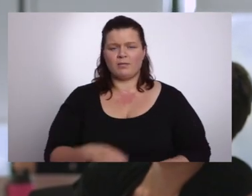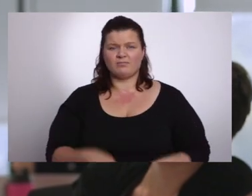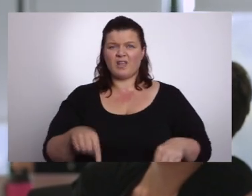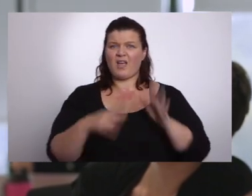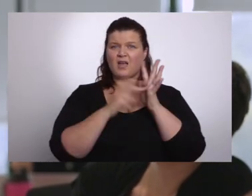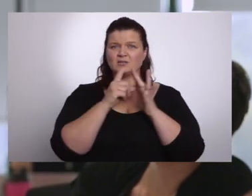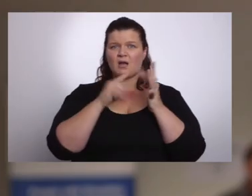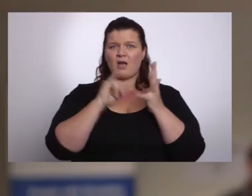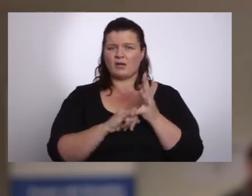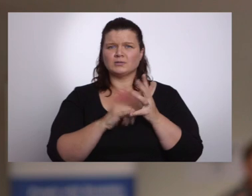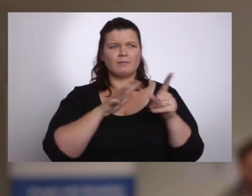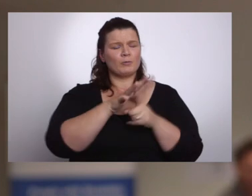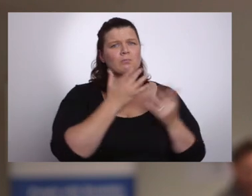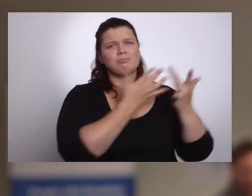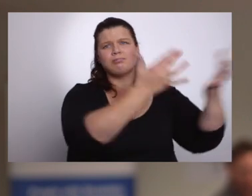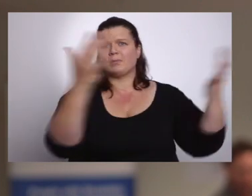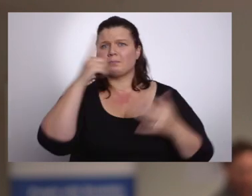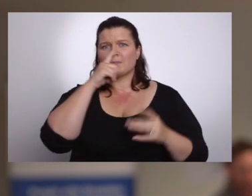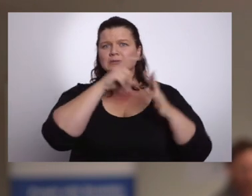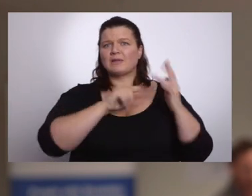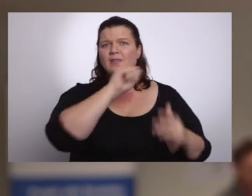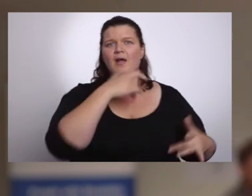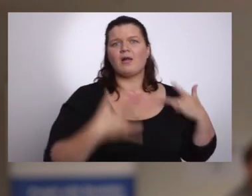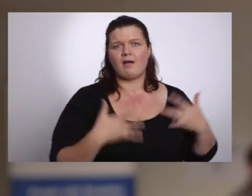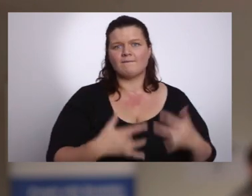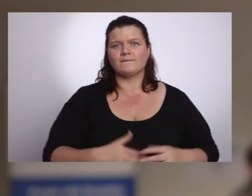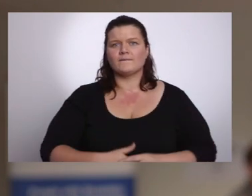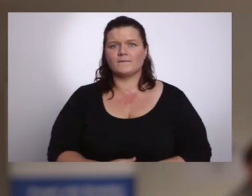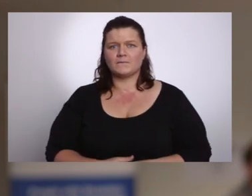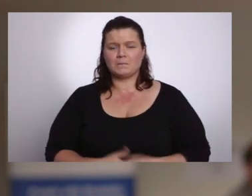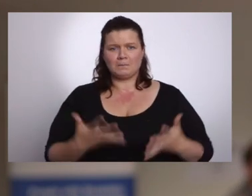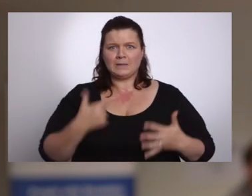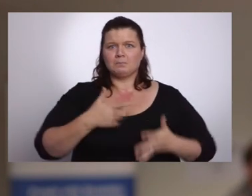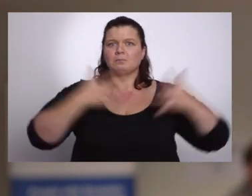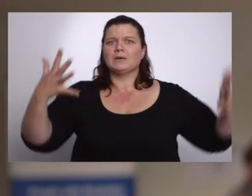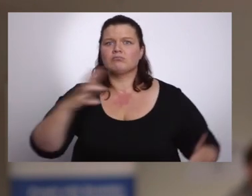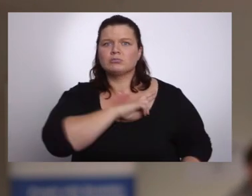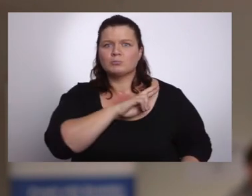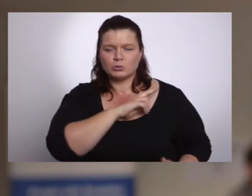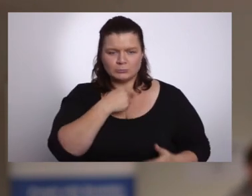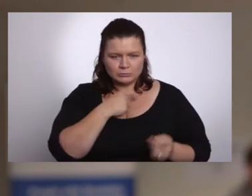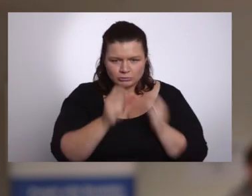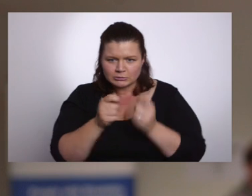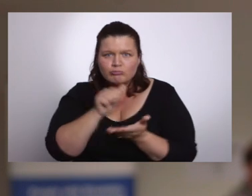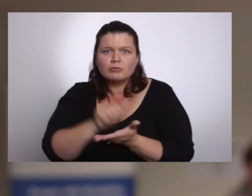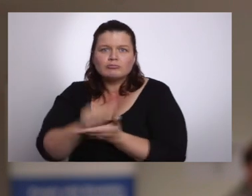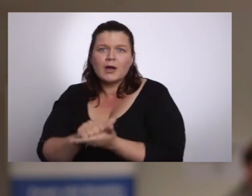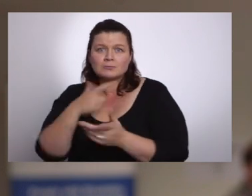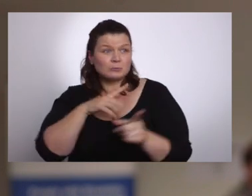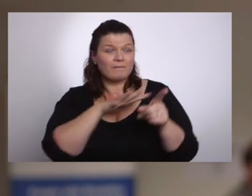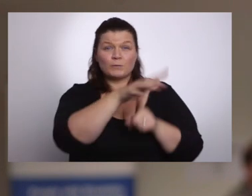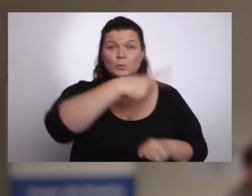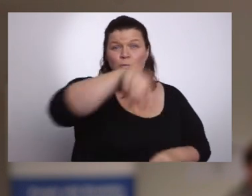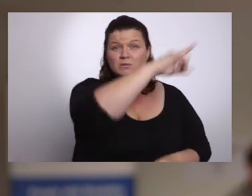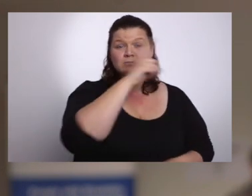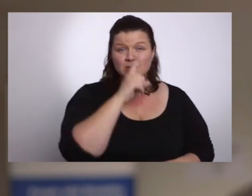of this huge responsibility to make the right changes because every change that gets made is going to impact on thousands of